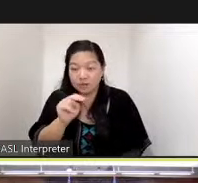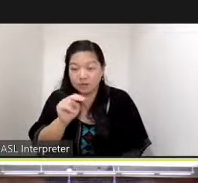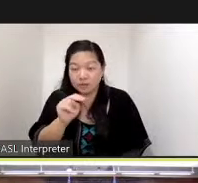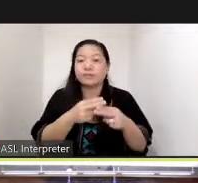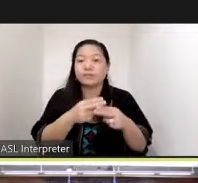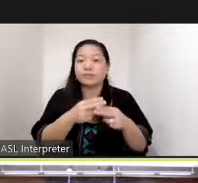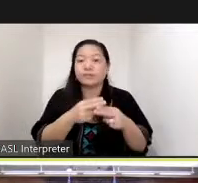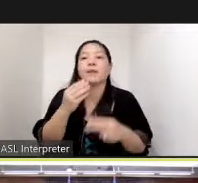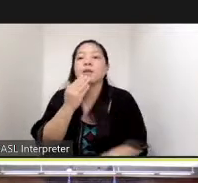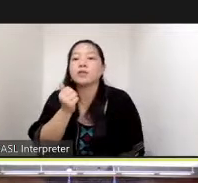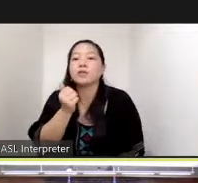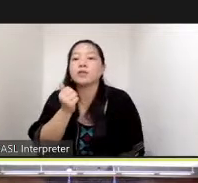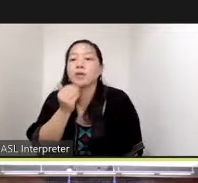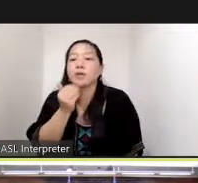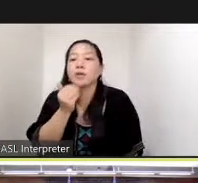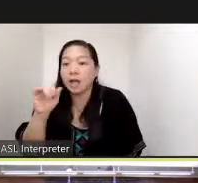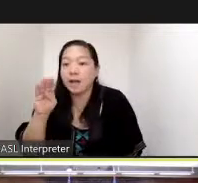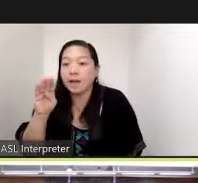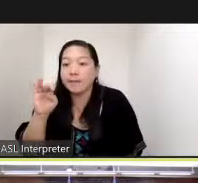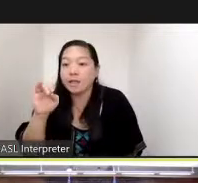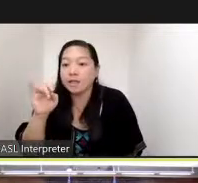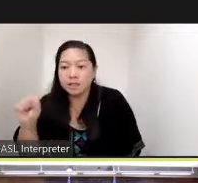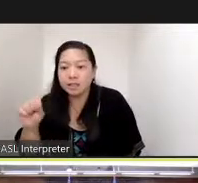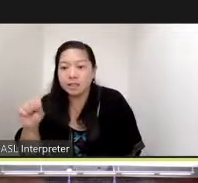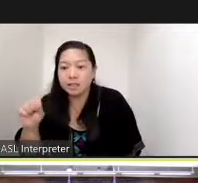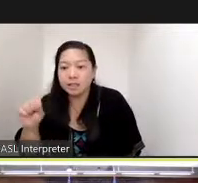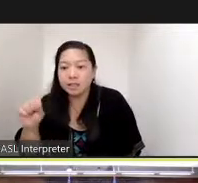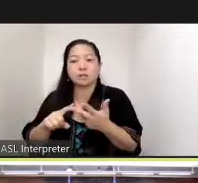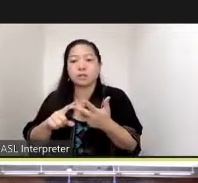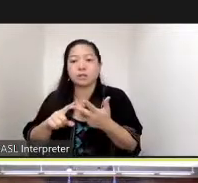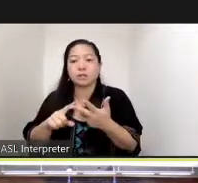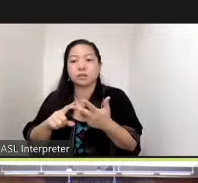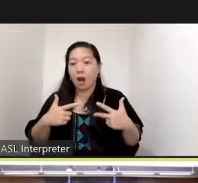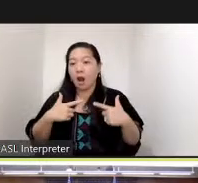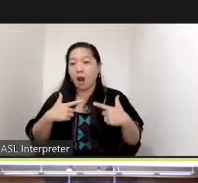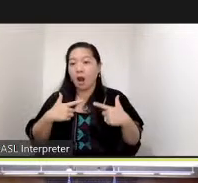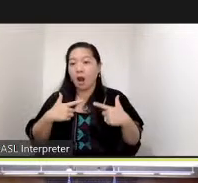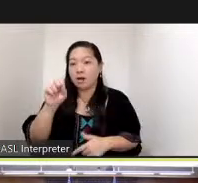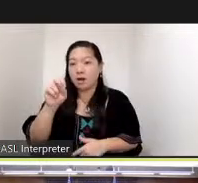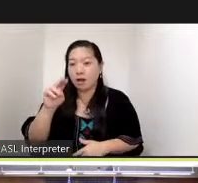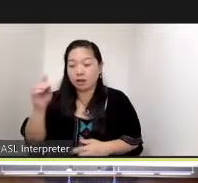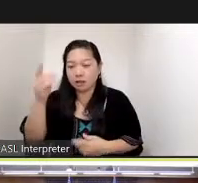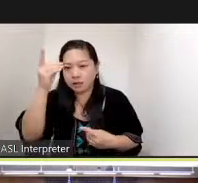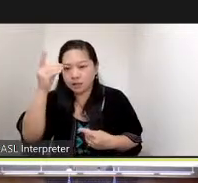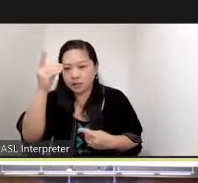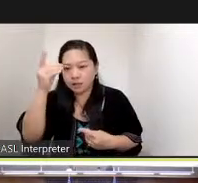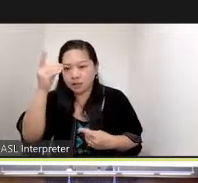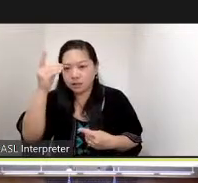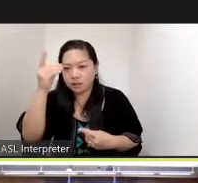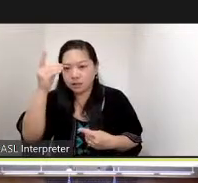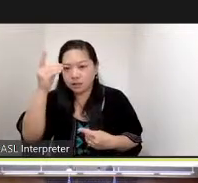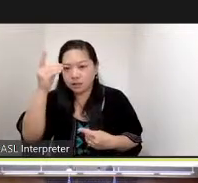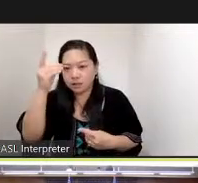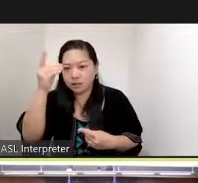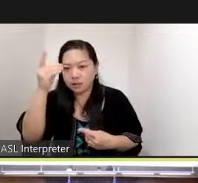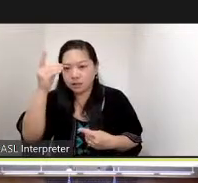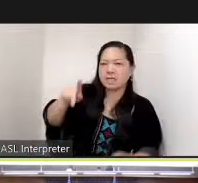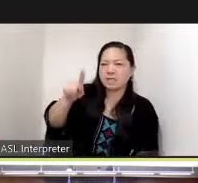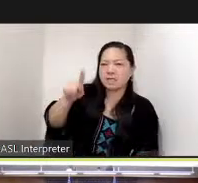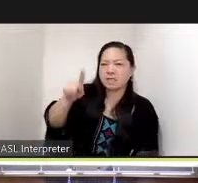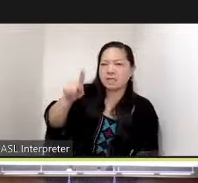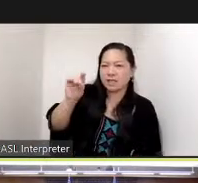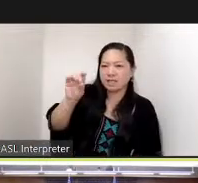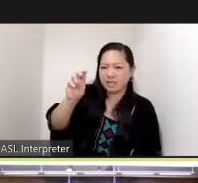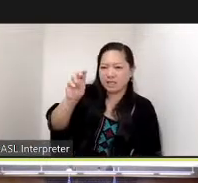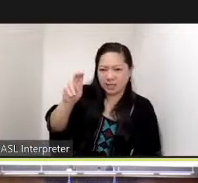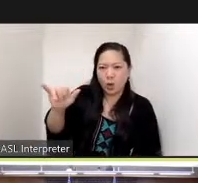by cardiovascular disease, chronic renal disease, or lung disease. The proportion with diabetes has been high throughout the